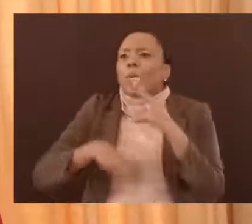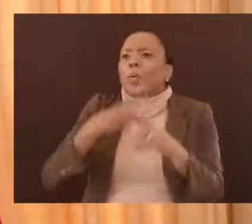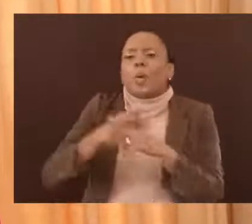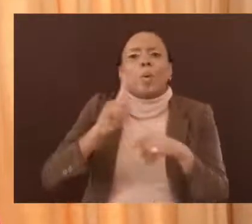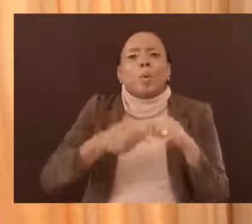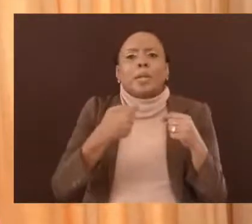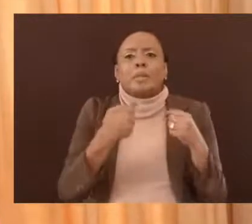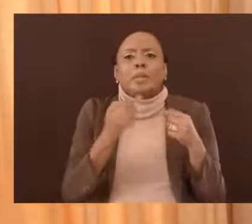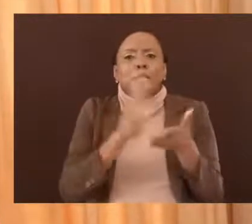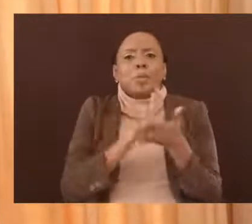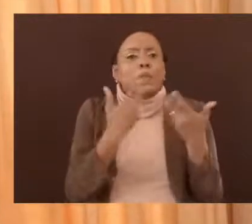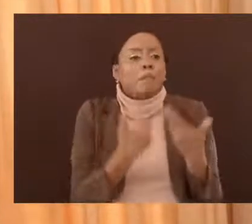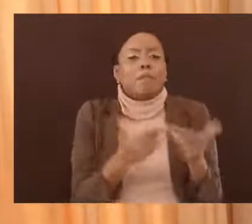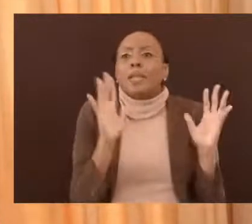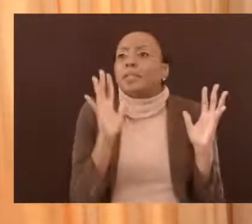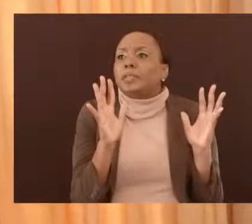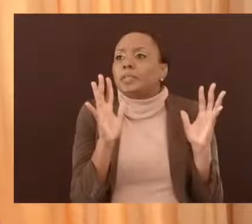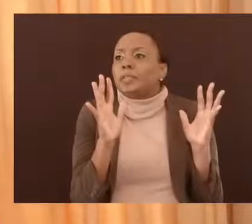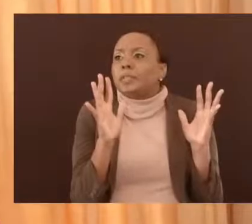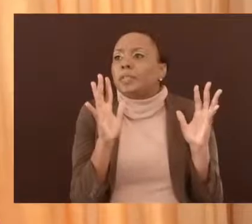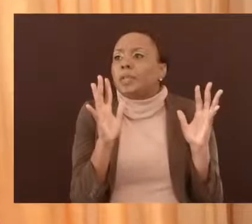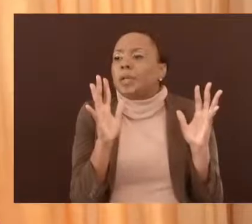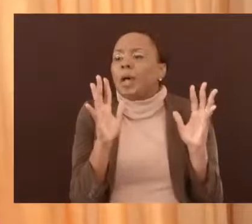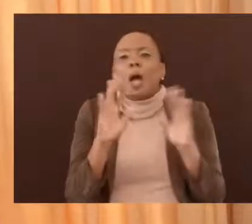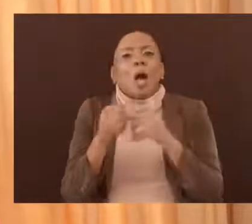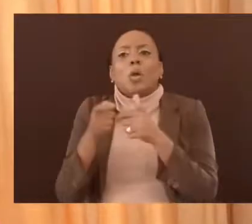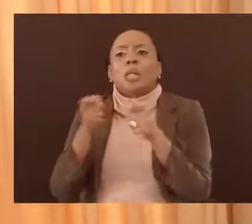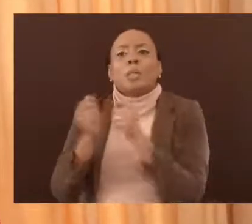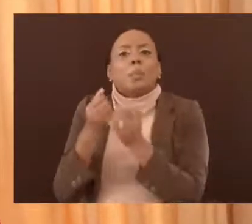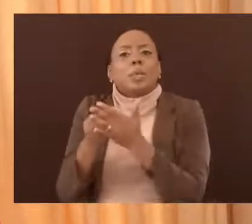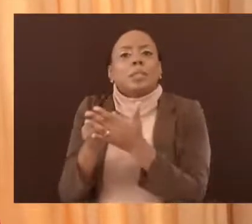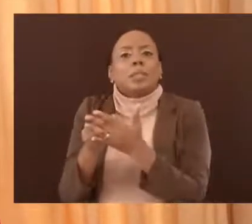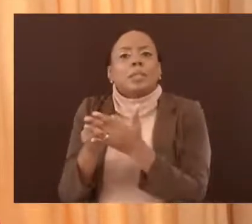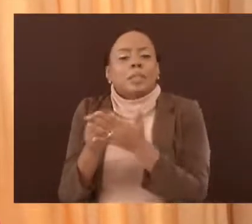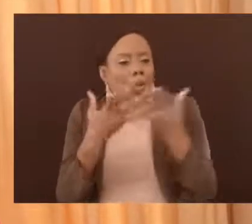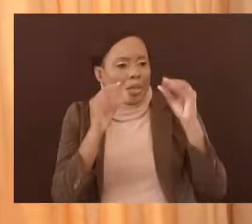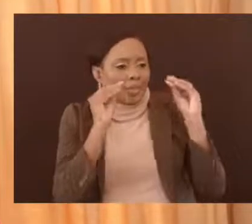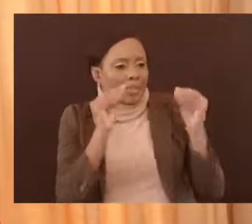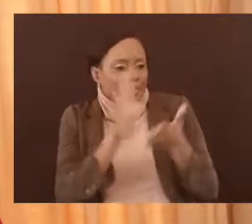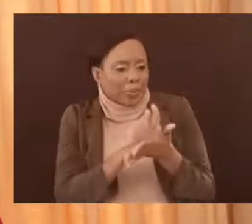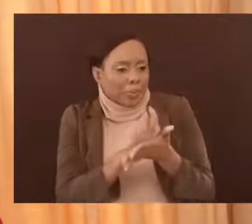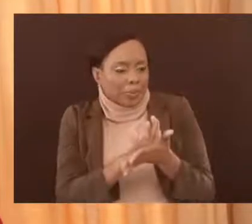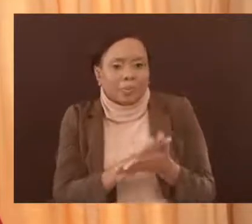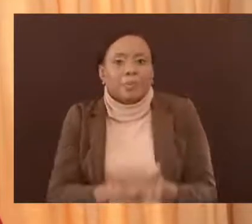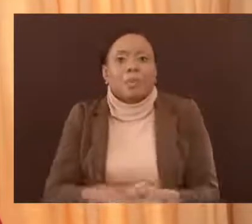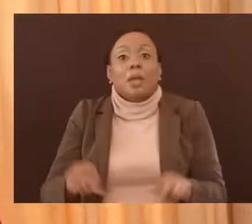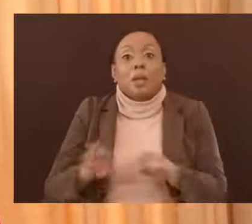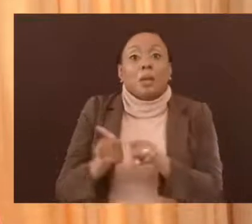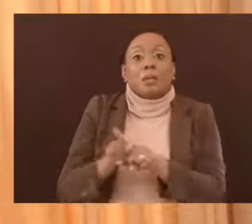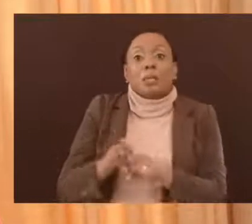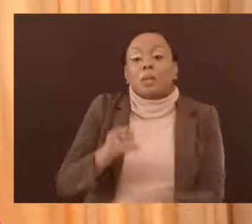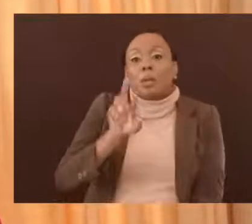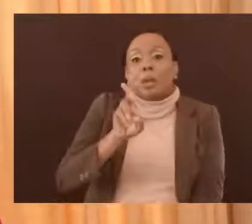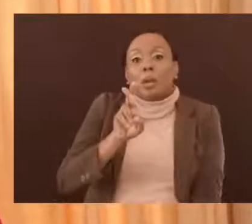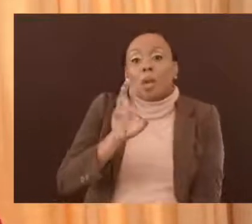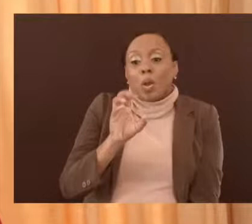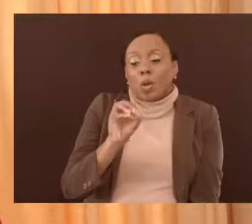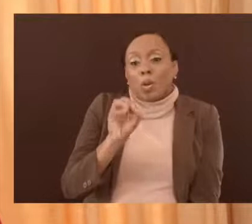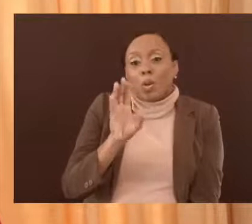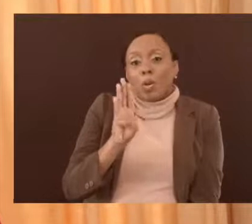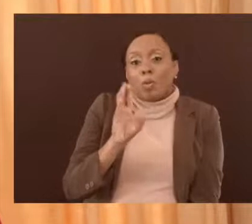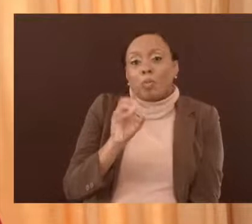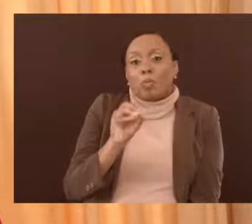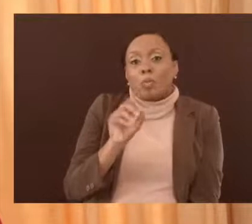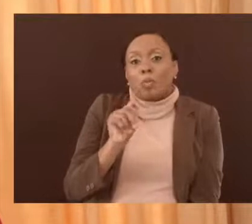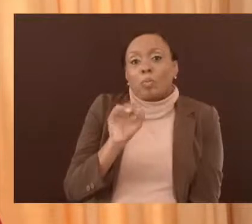also means that things like robotics and coding, where we have expended significant sums to be able to give exposure not to a handful of children,